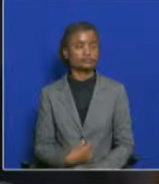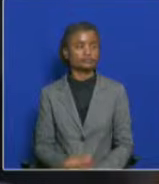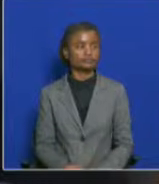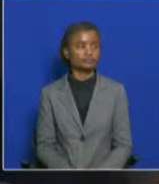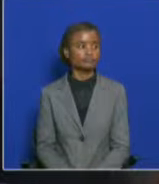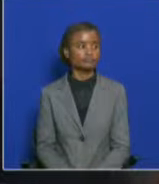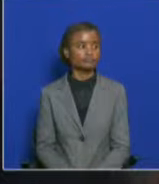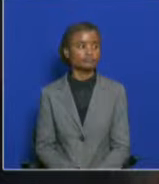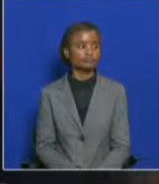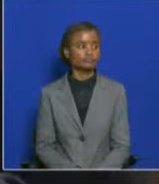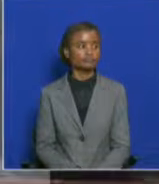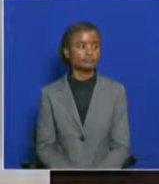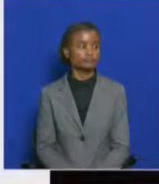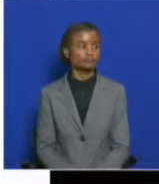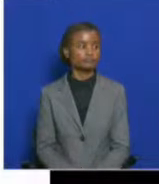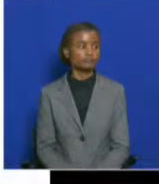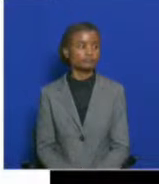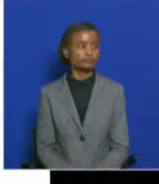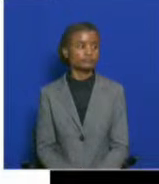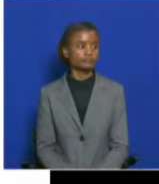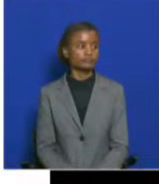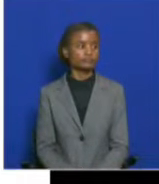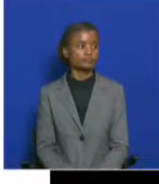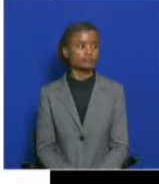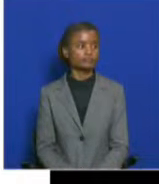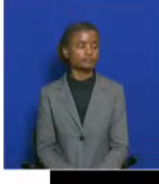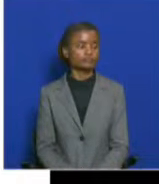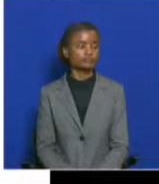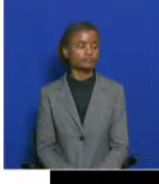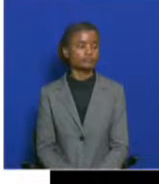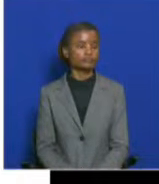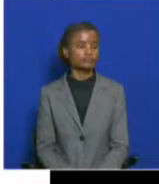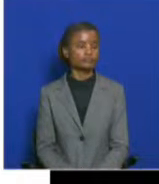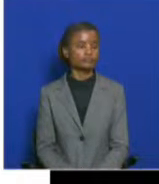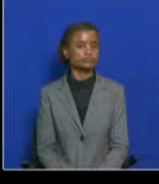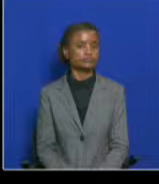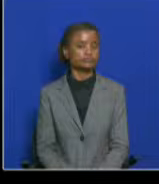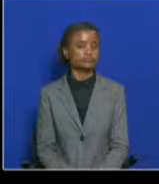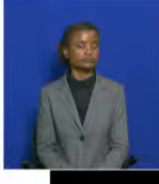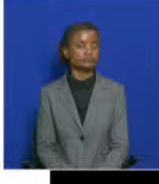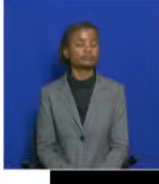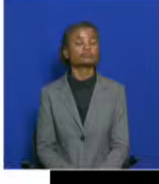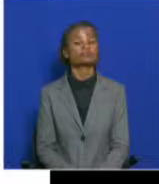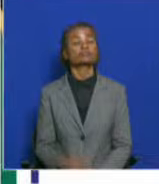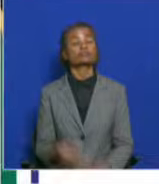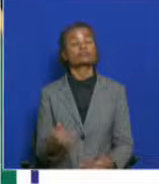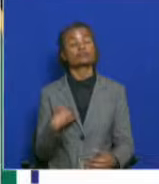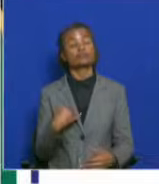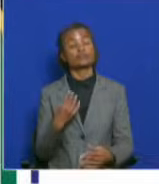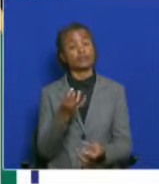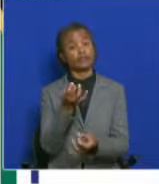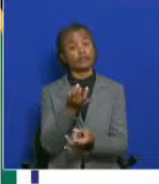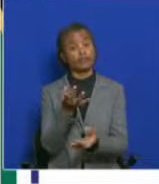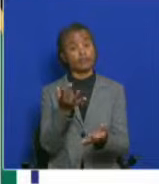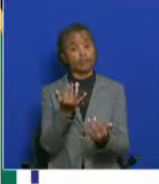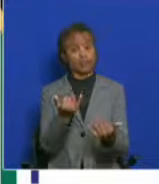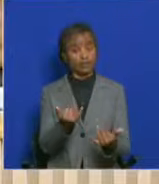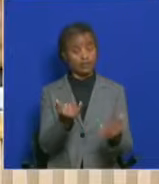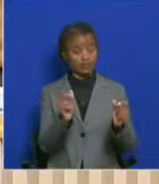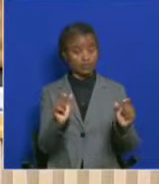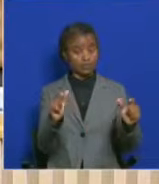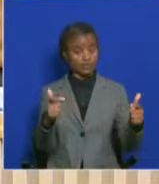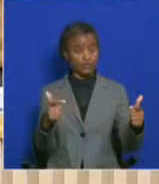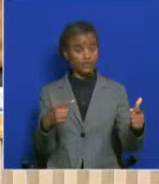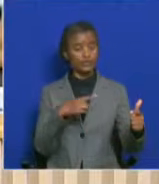Now, the reason I'm actually drawing this to the Commission's attention is not just because it's linked to Carney